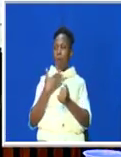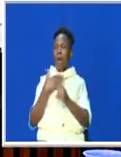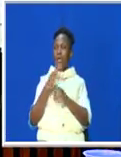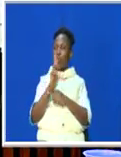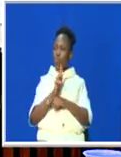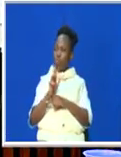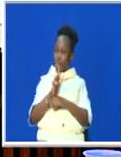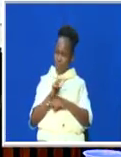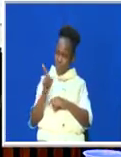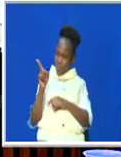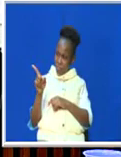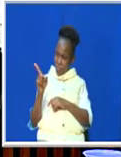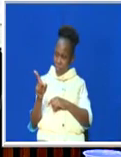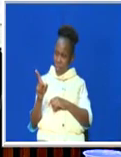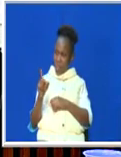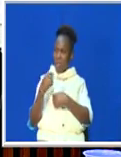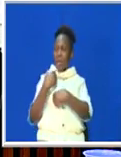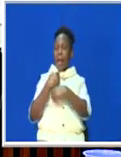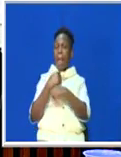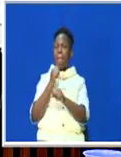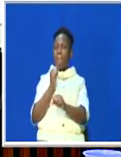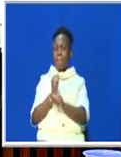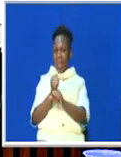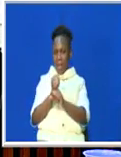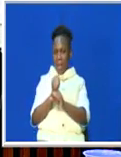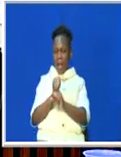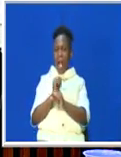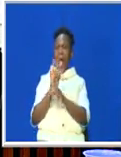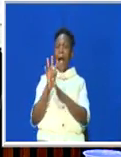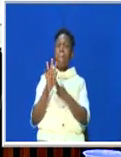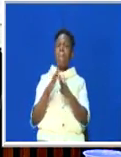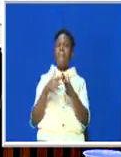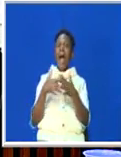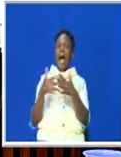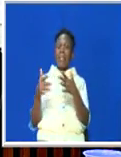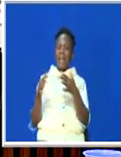shapes to make some patterns.